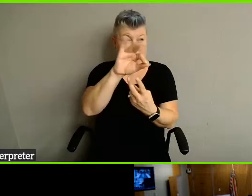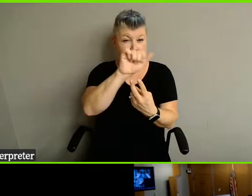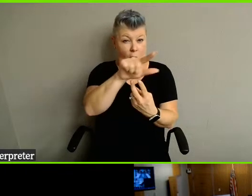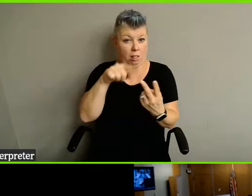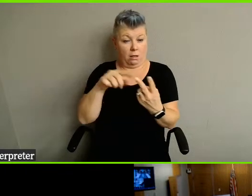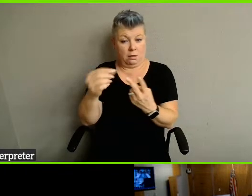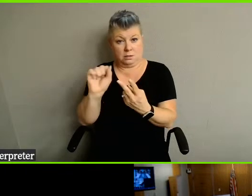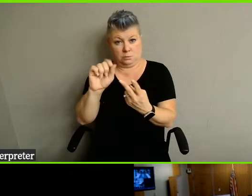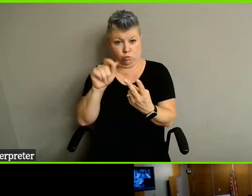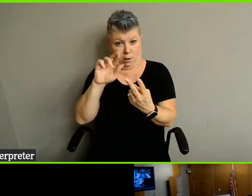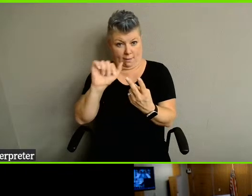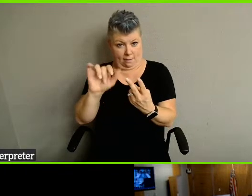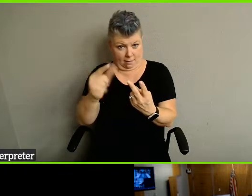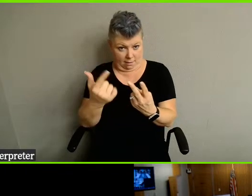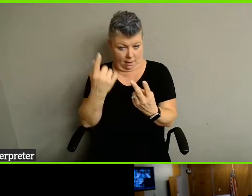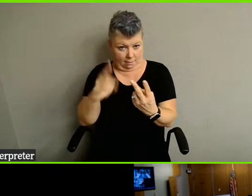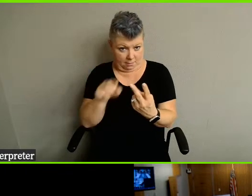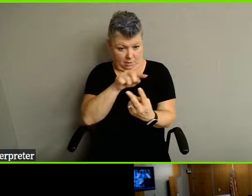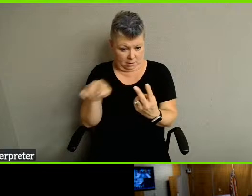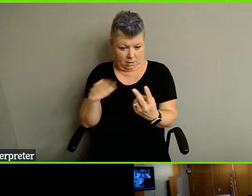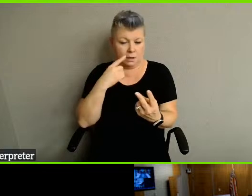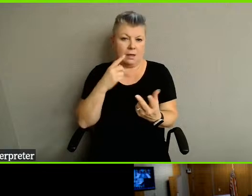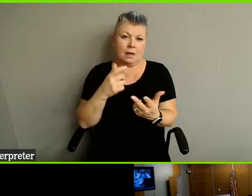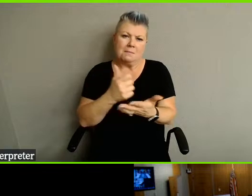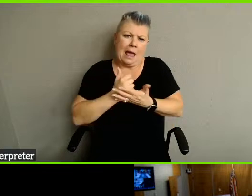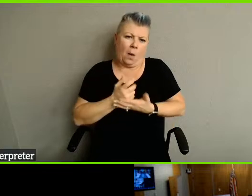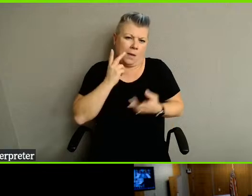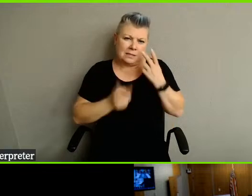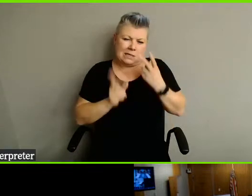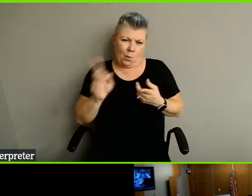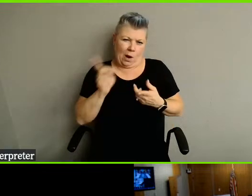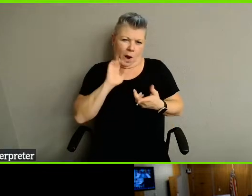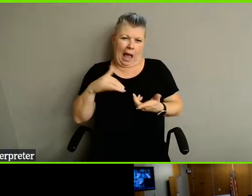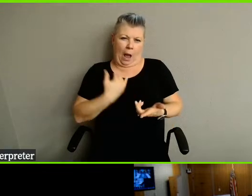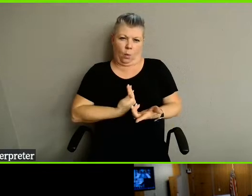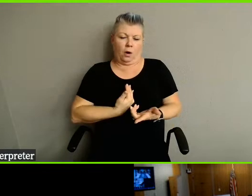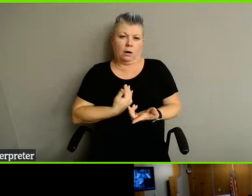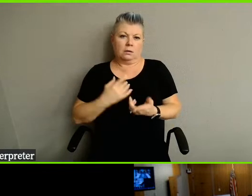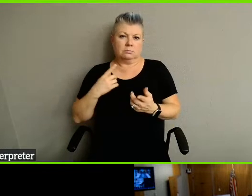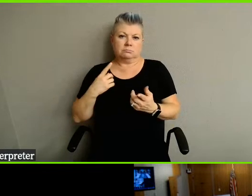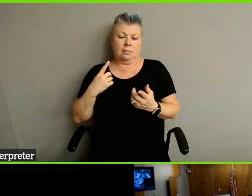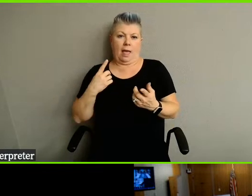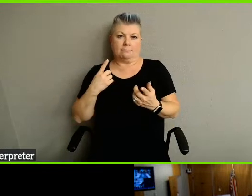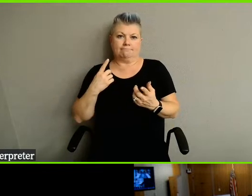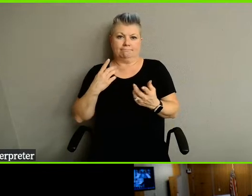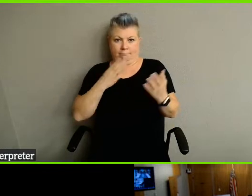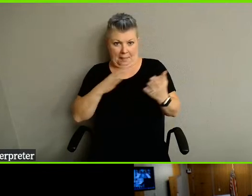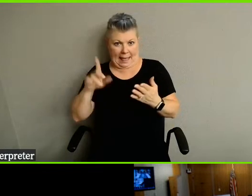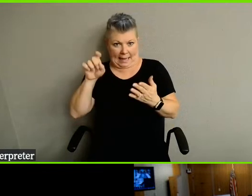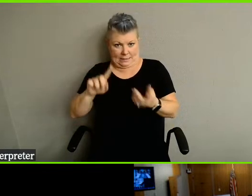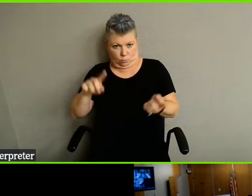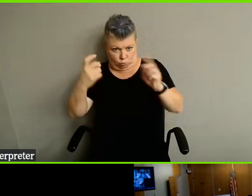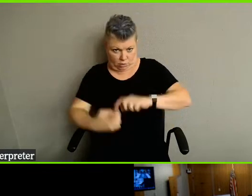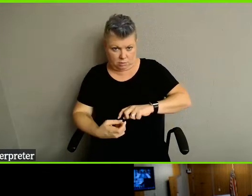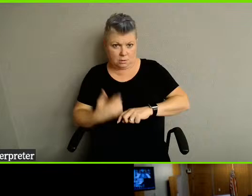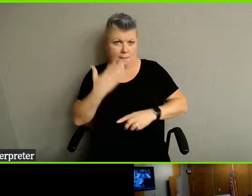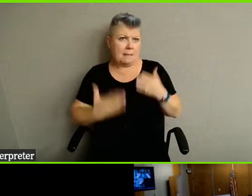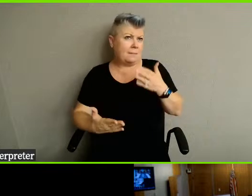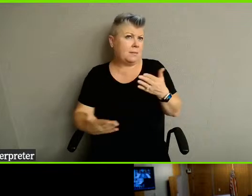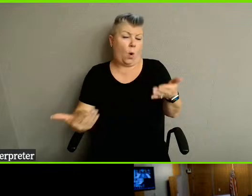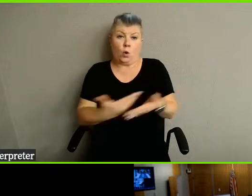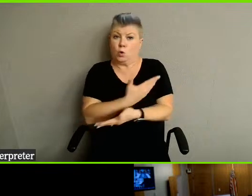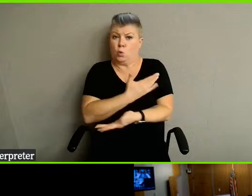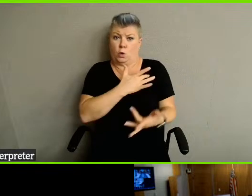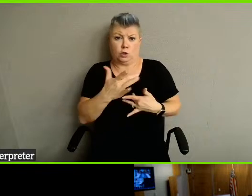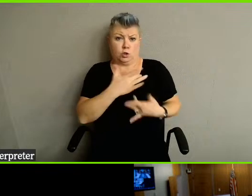we have made and maybe where our trajectory needs to change, because maybe there's new concerns that have arisen in the spring that